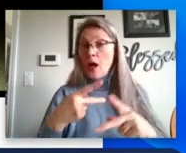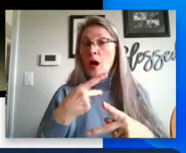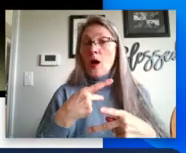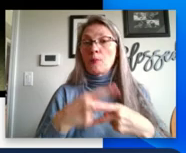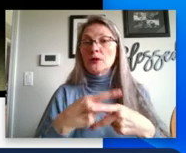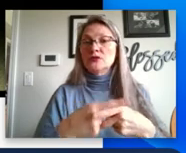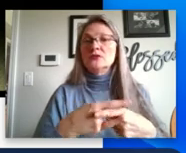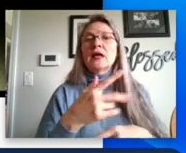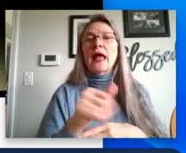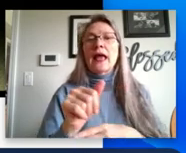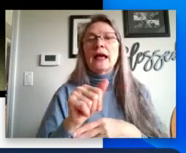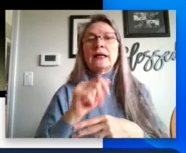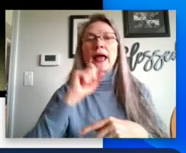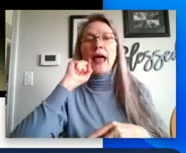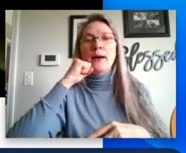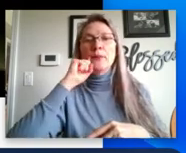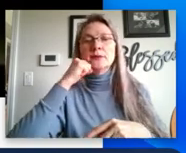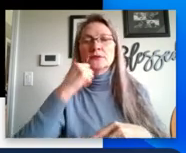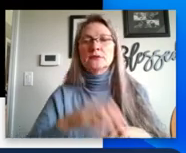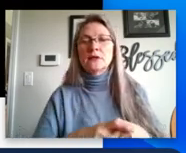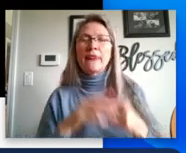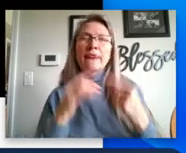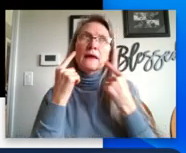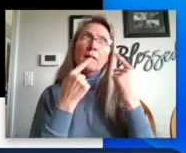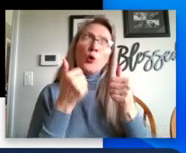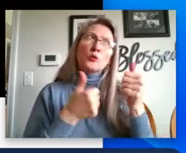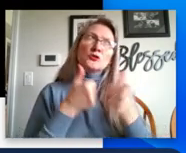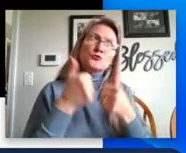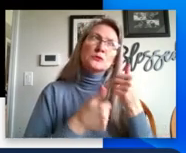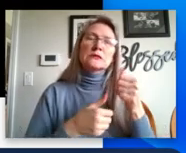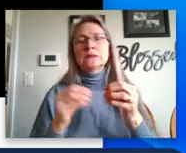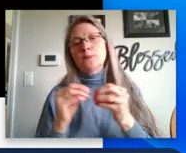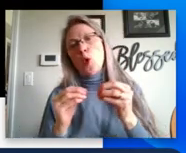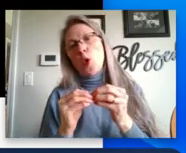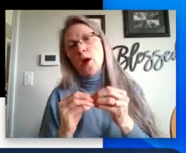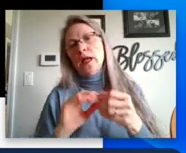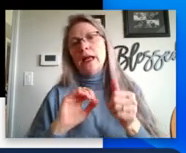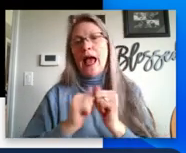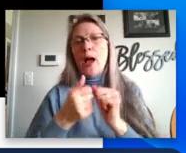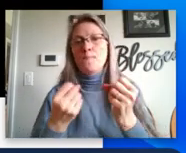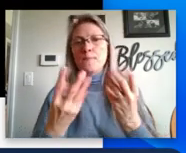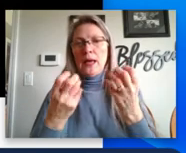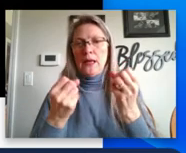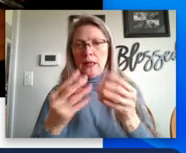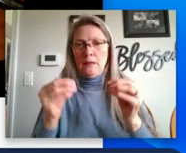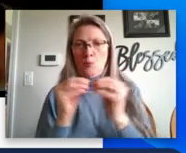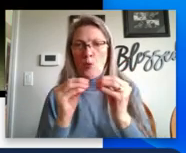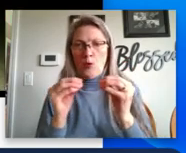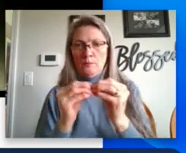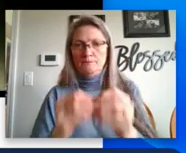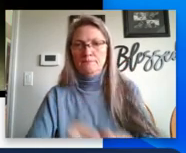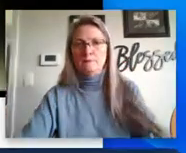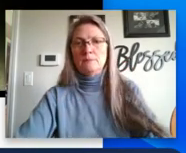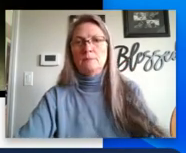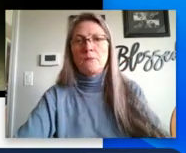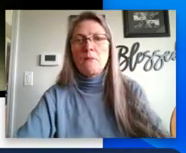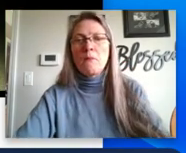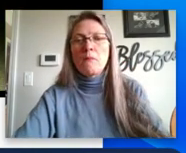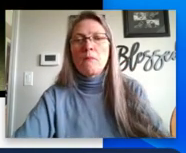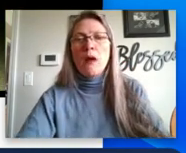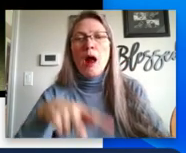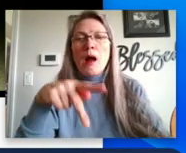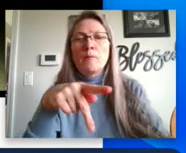my apples. I'm going to be thinking about which one is more and how many more. So I have pretzels